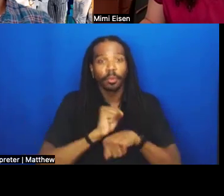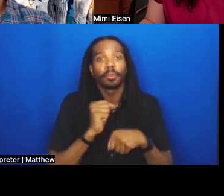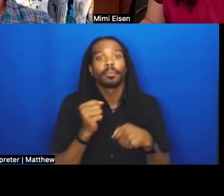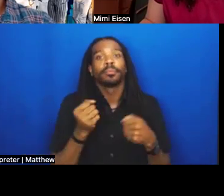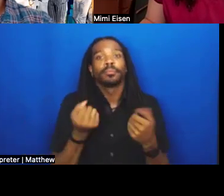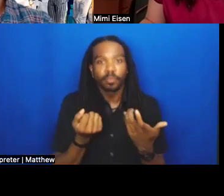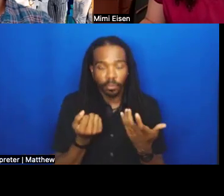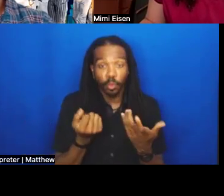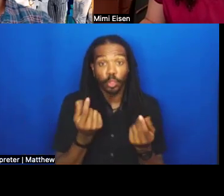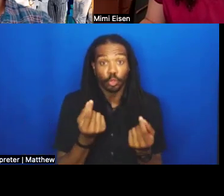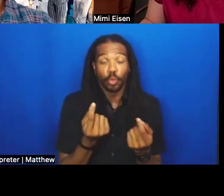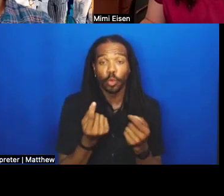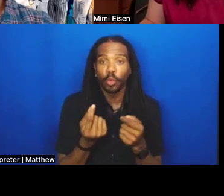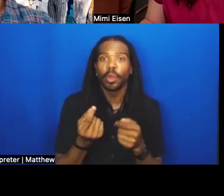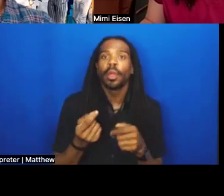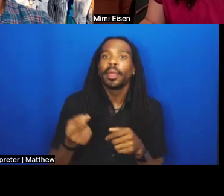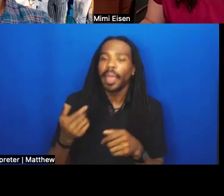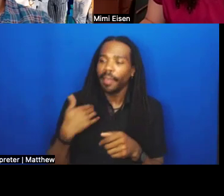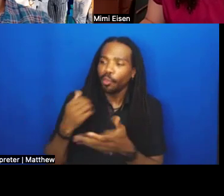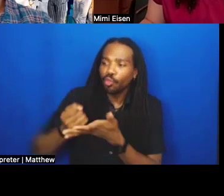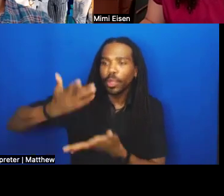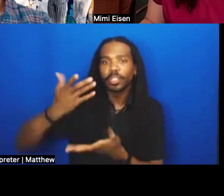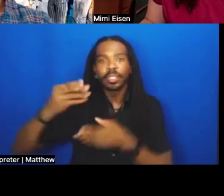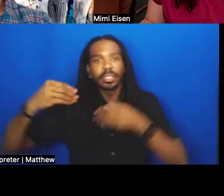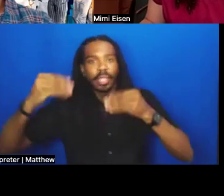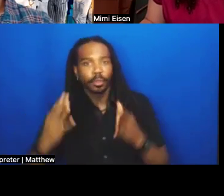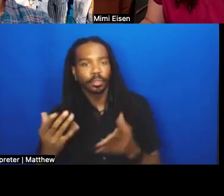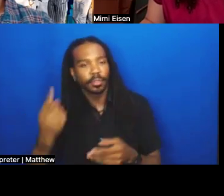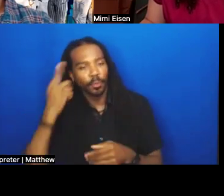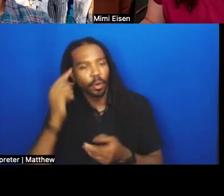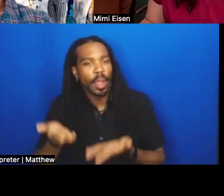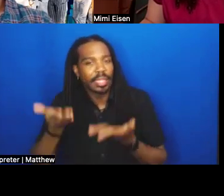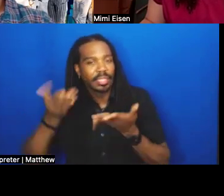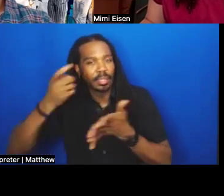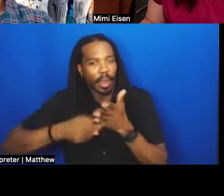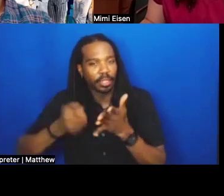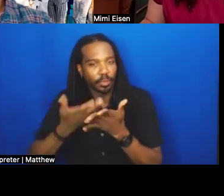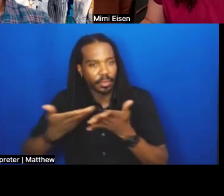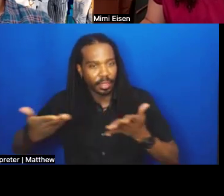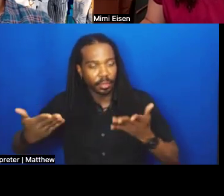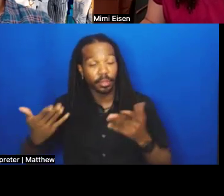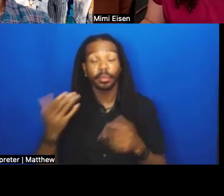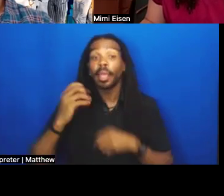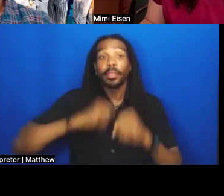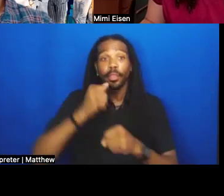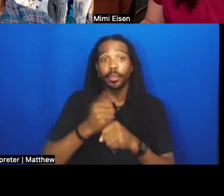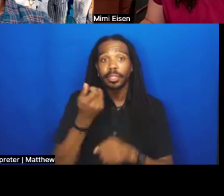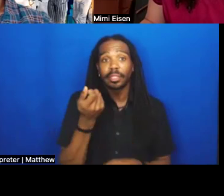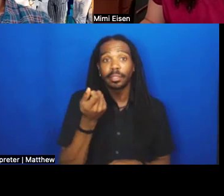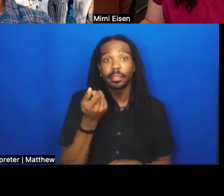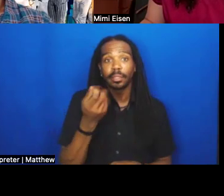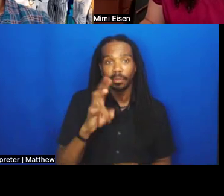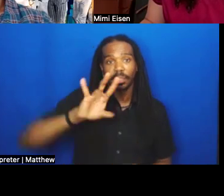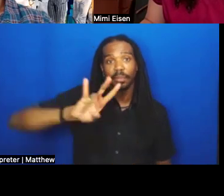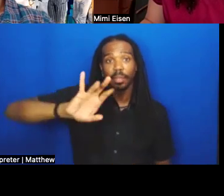goods to raise prices on all those things. And so in 1779, a mob of people plaster a broadside